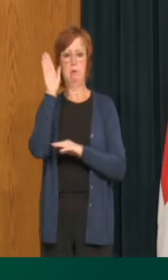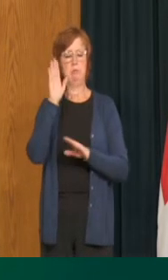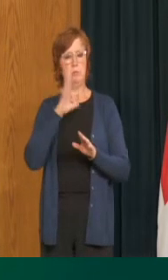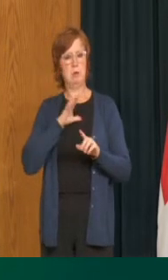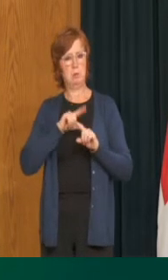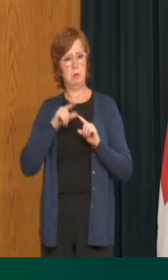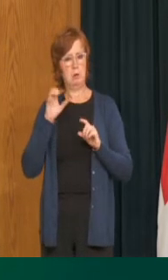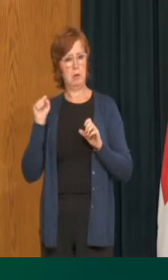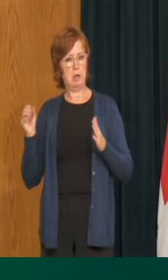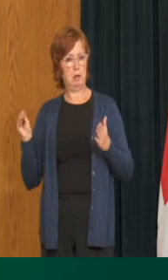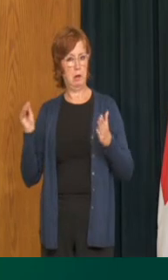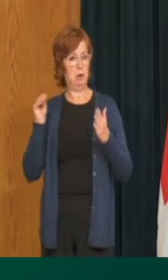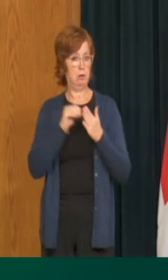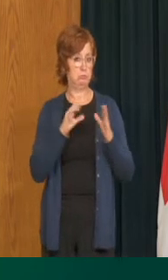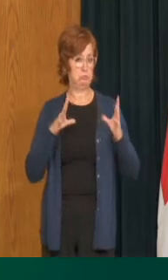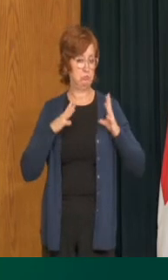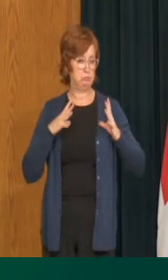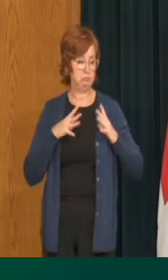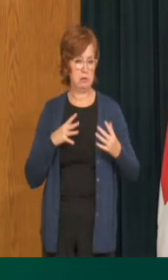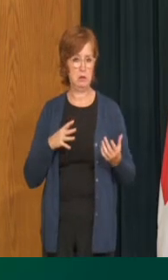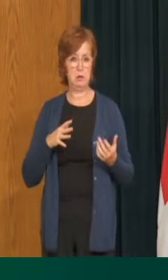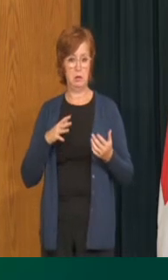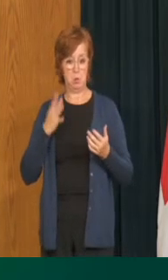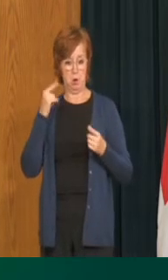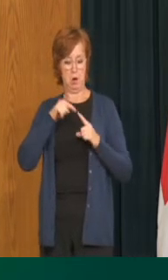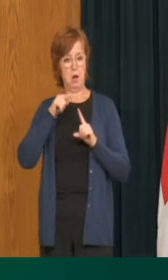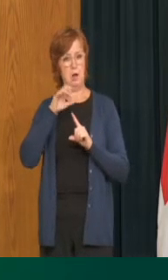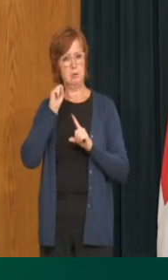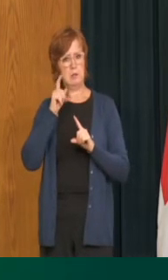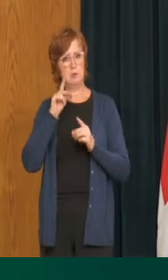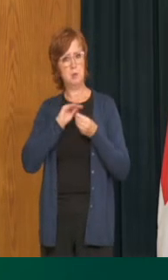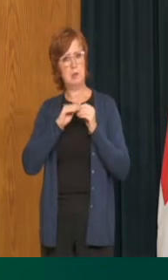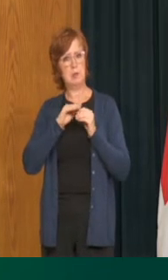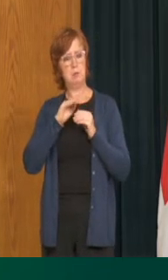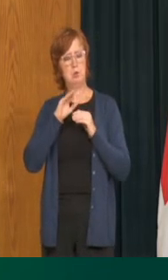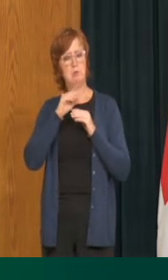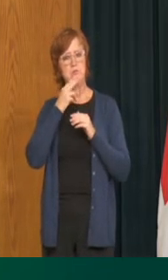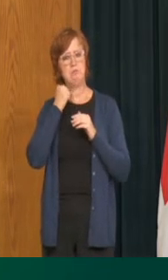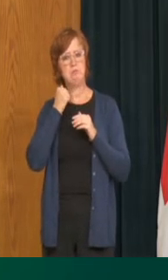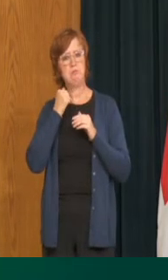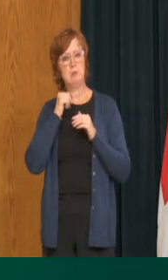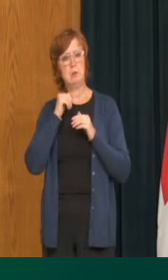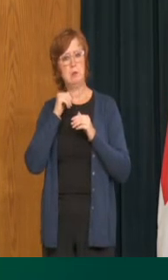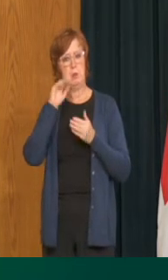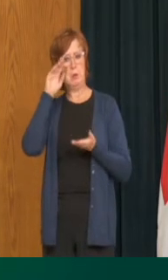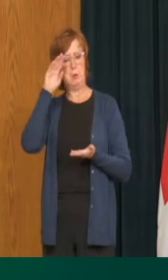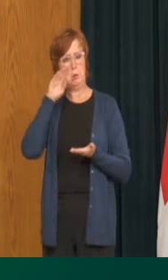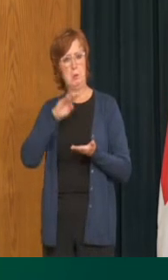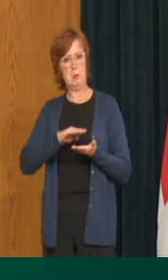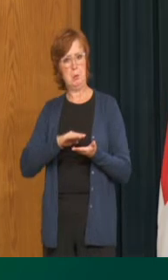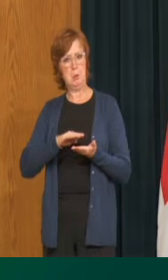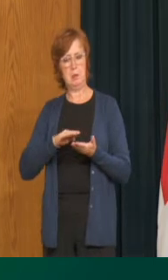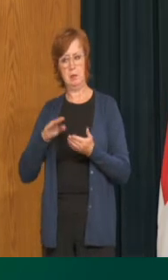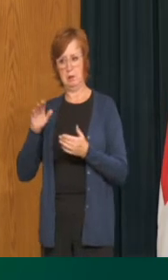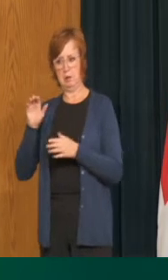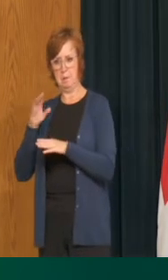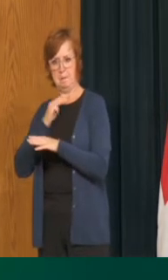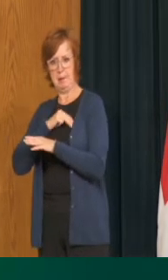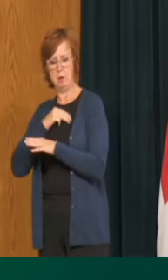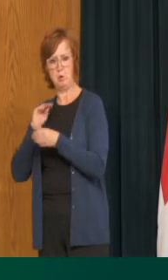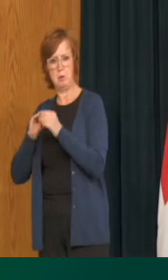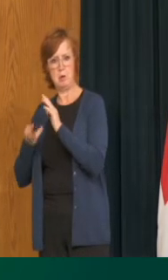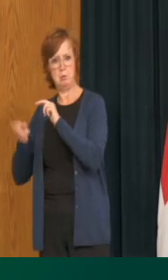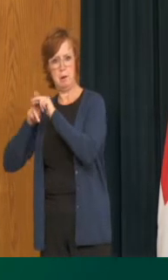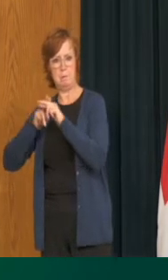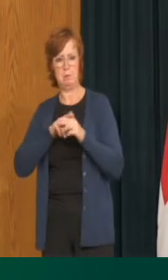we put that back into place to ensure that people that have traveled interprovincially aren't coming into our health facilities? You want to answer that? Yeah,